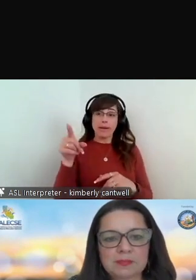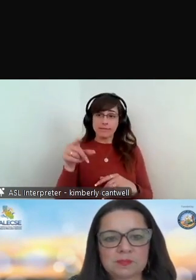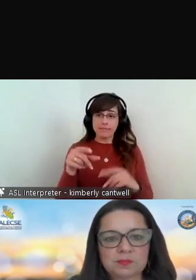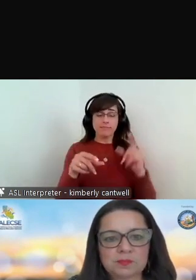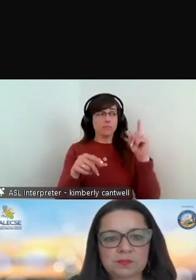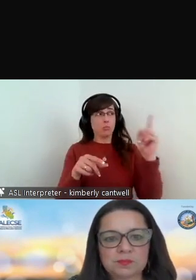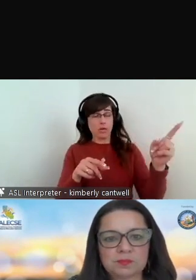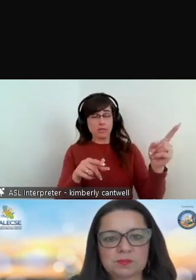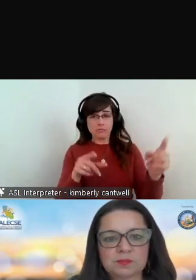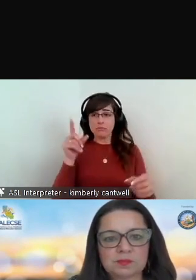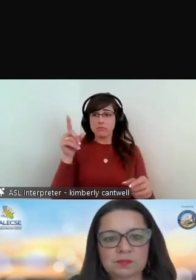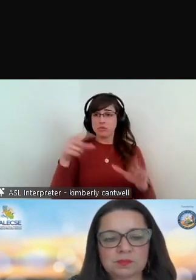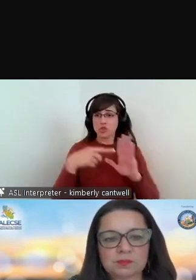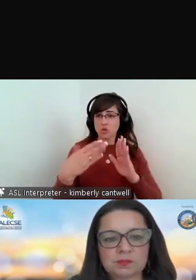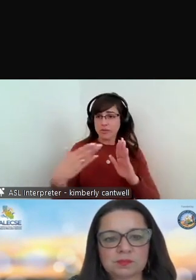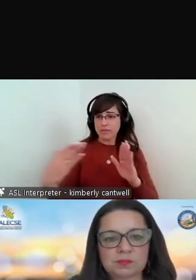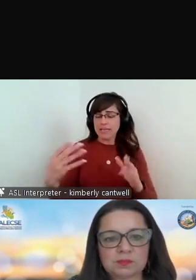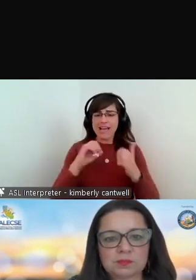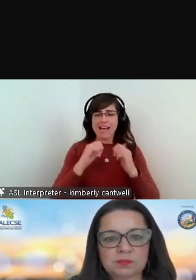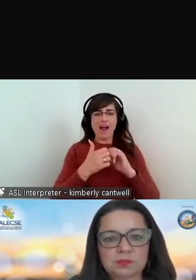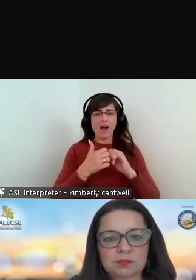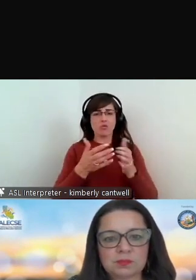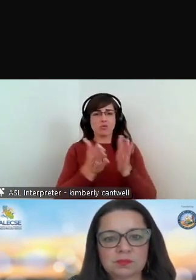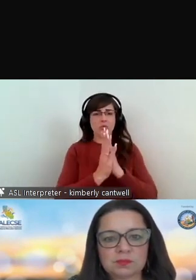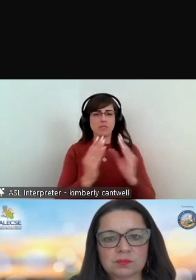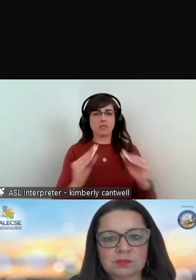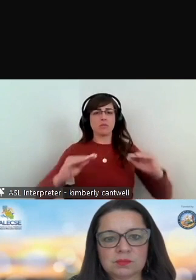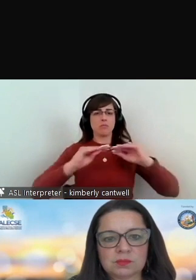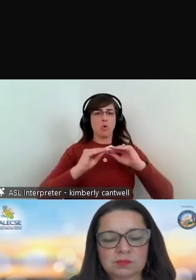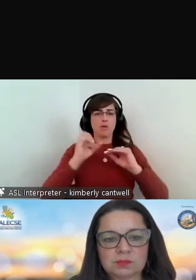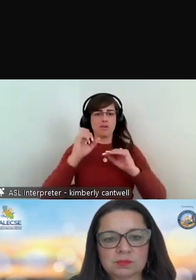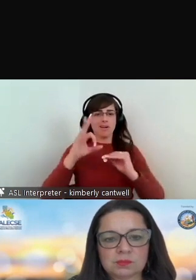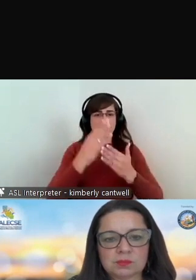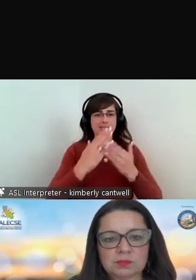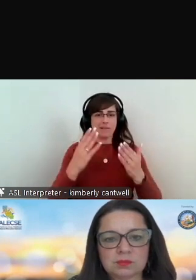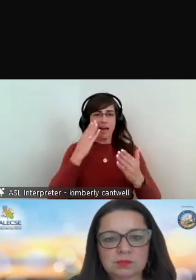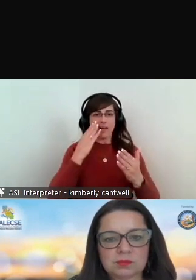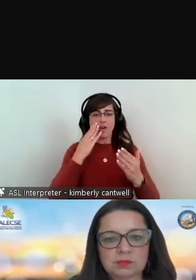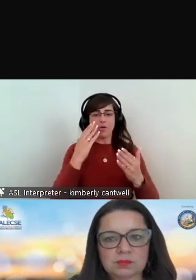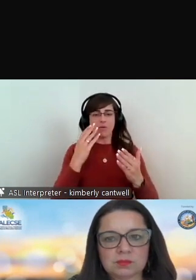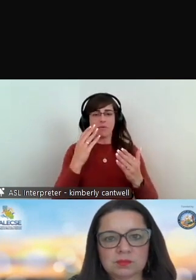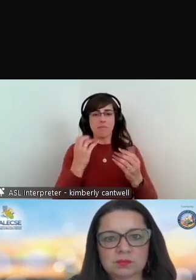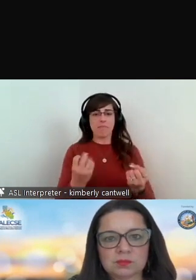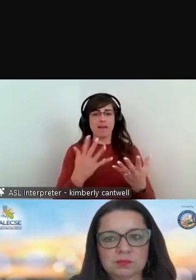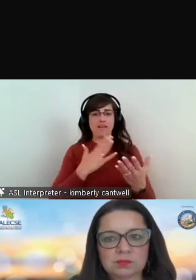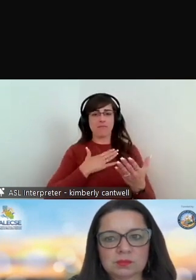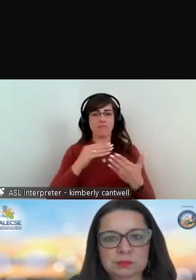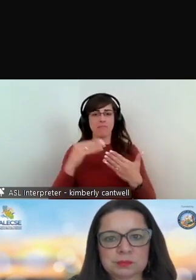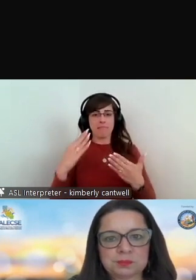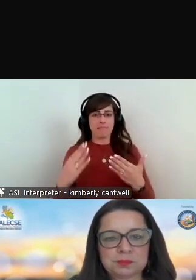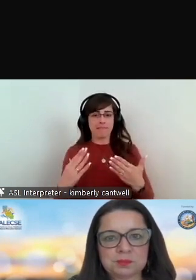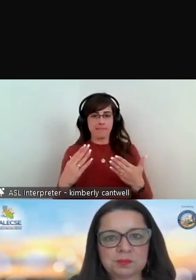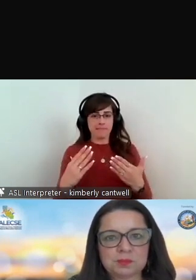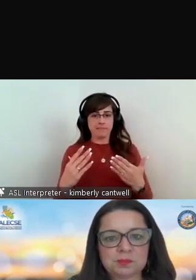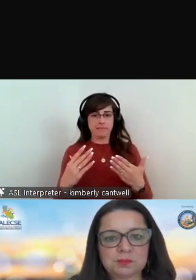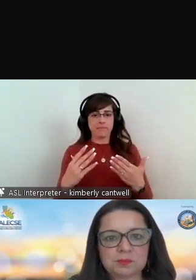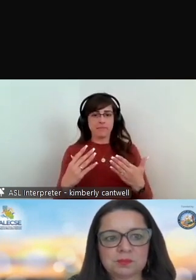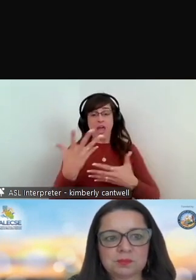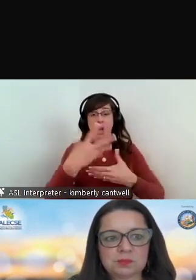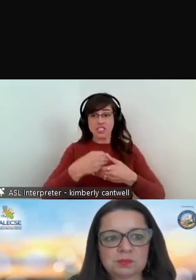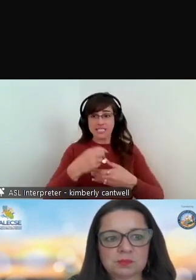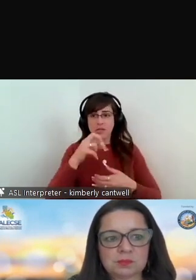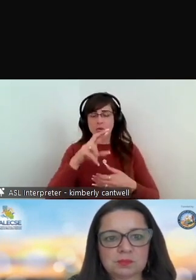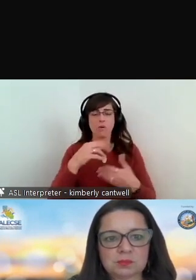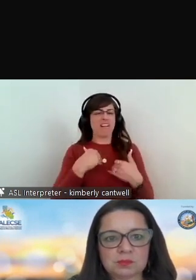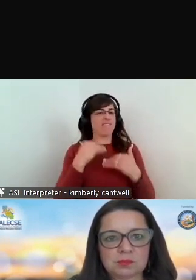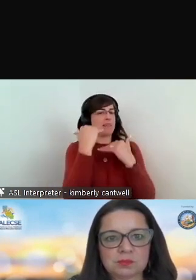to show things? How do they request more of something? So I know a lot of my students who are autistic or just